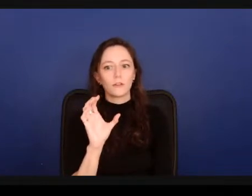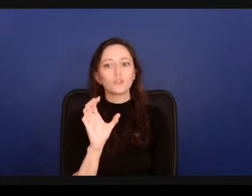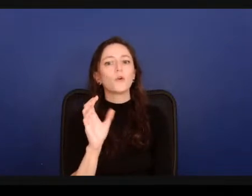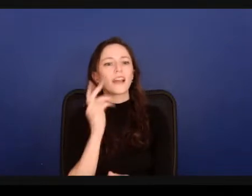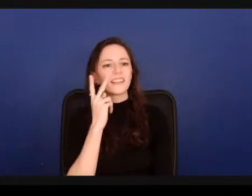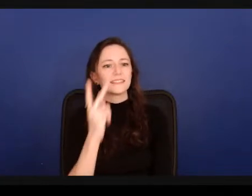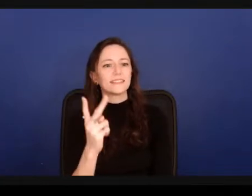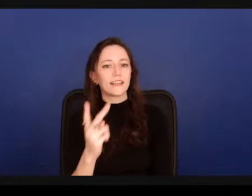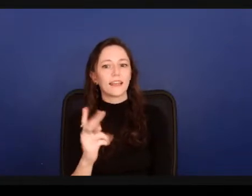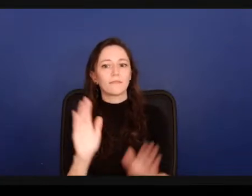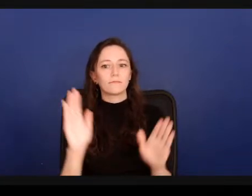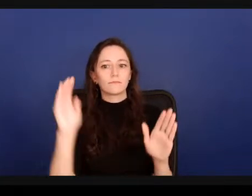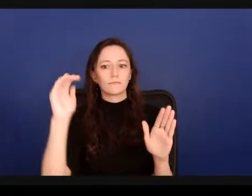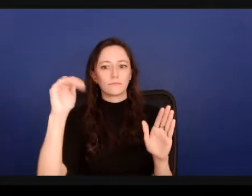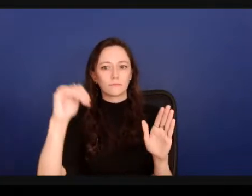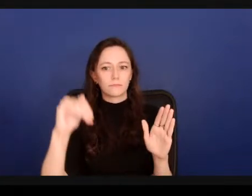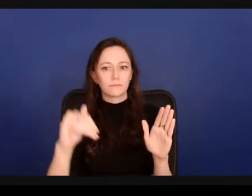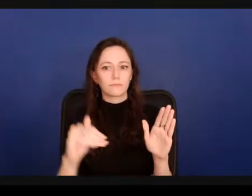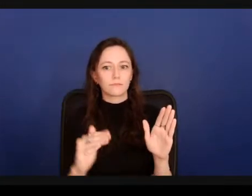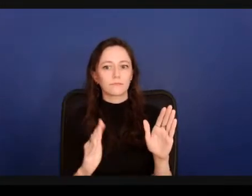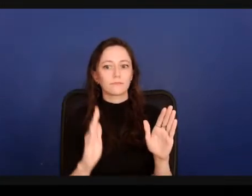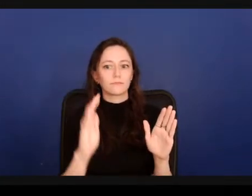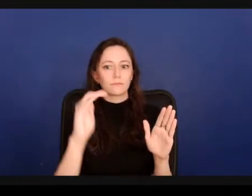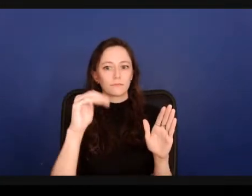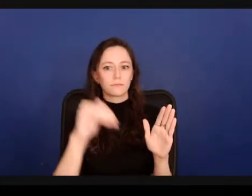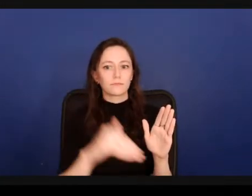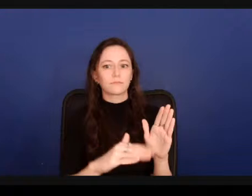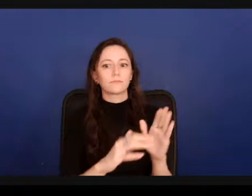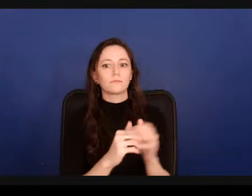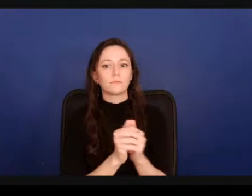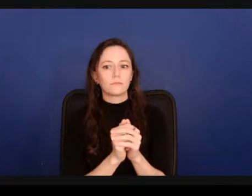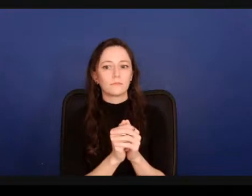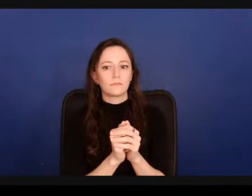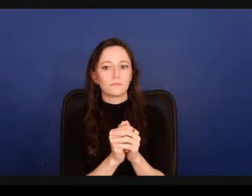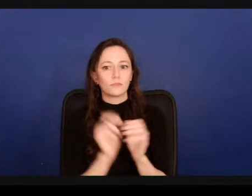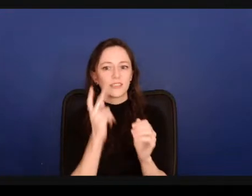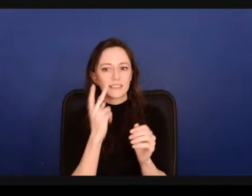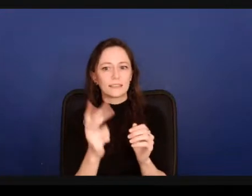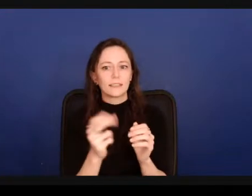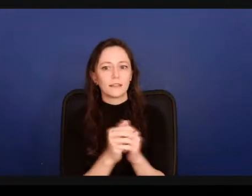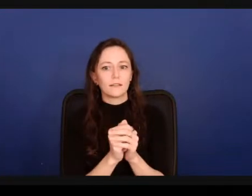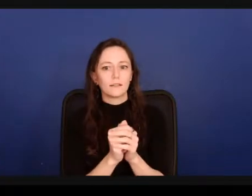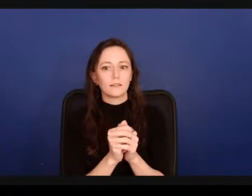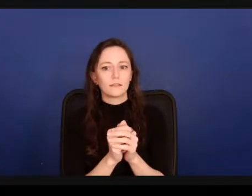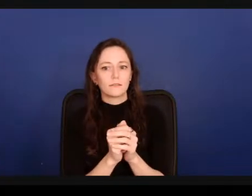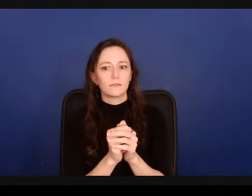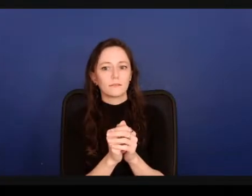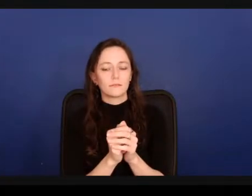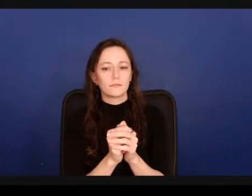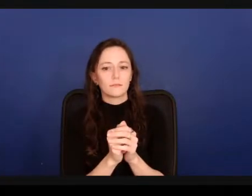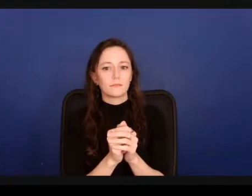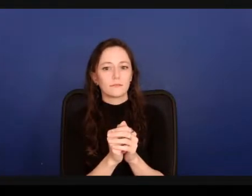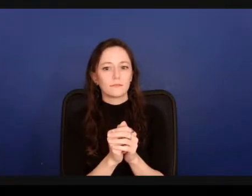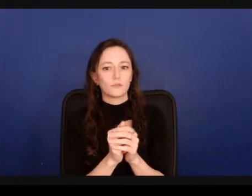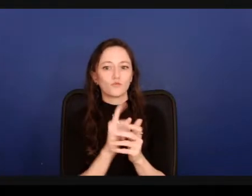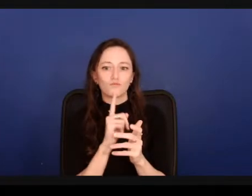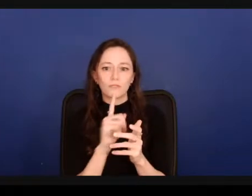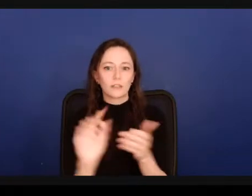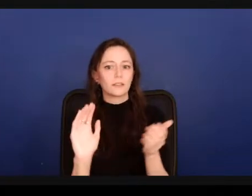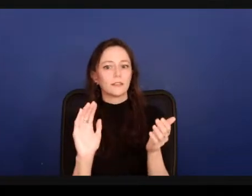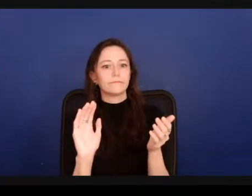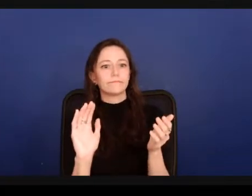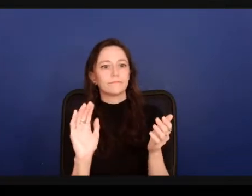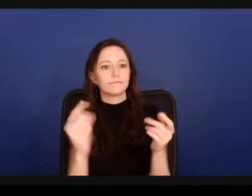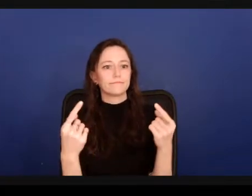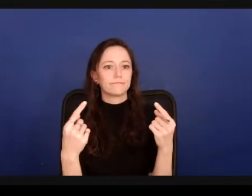period since the beginning of October of this pulsing seismicity. And this is really in contrast what we saw in the